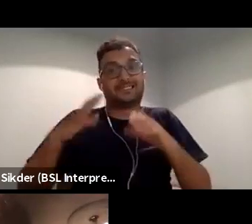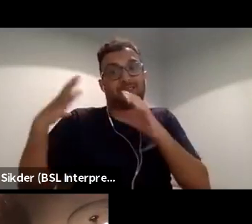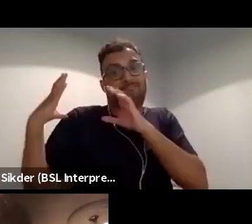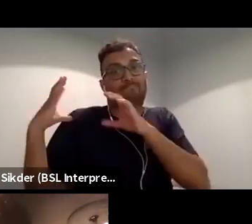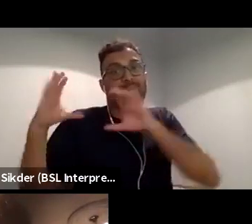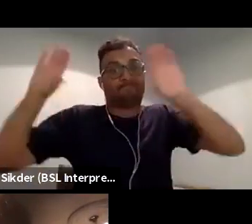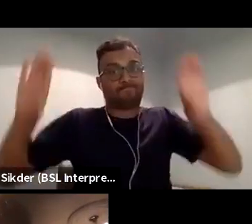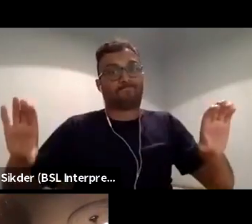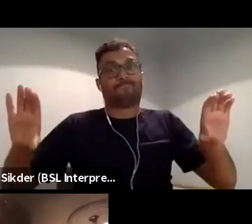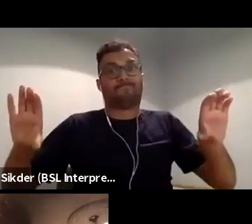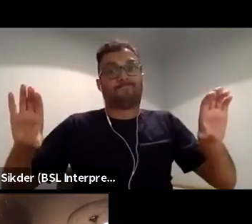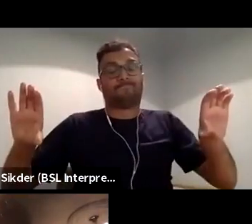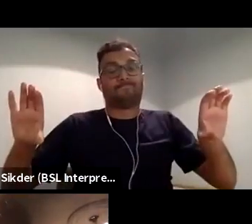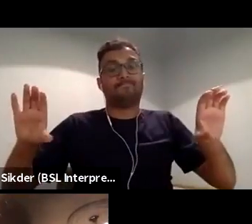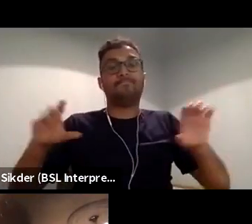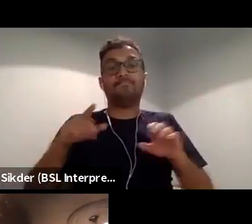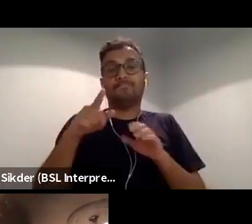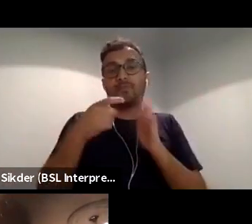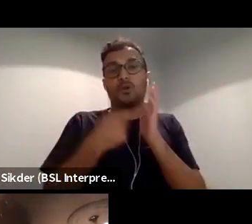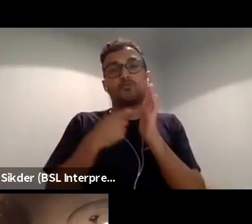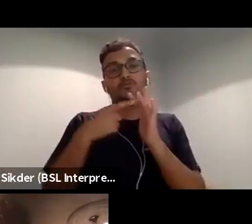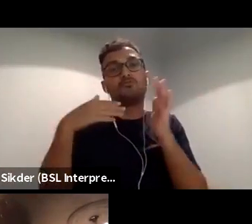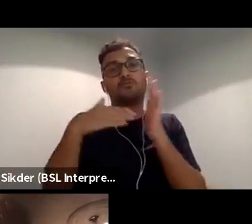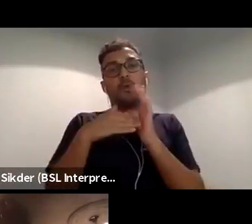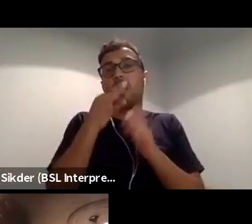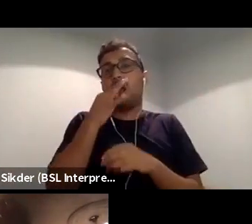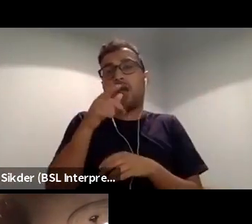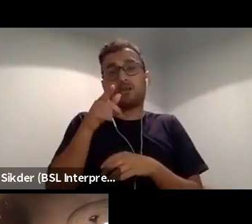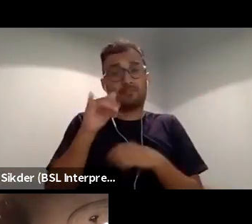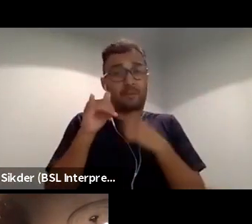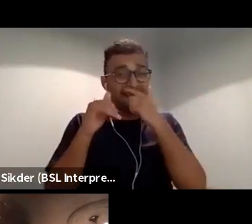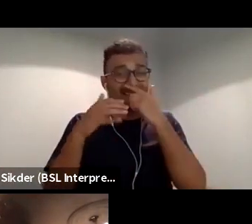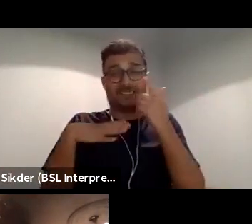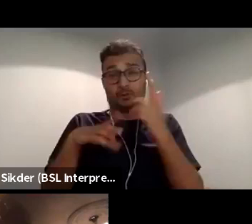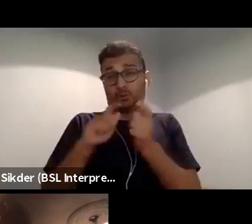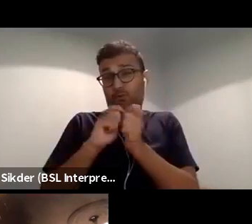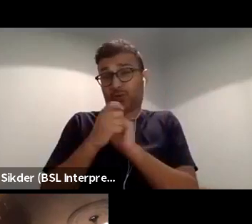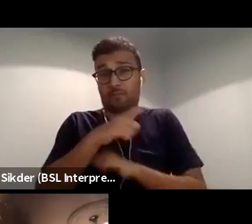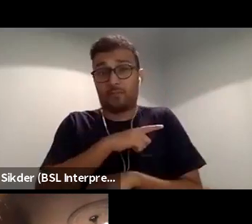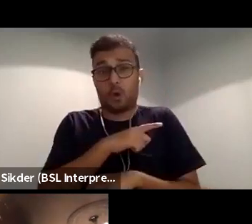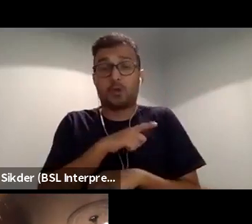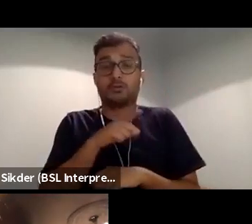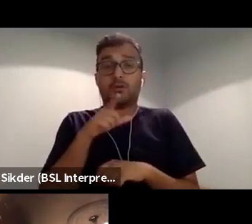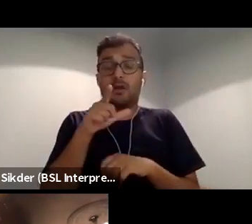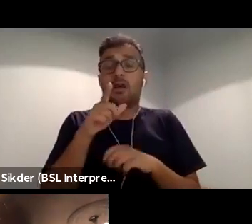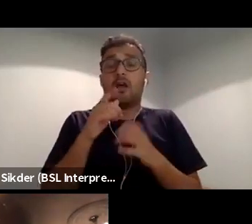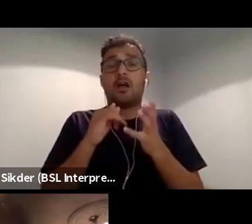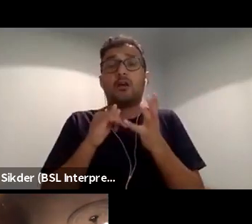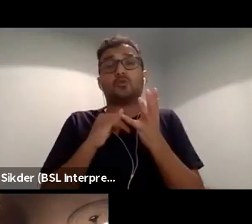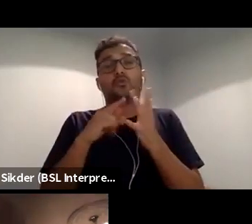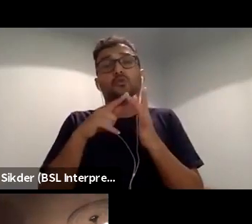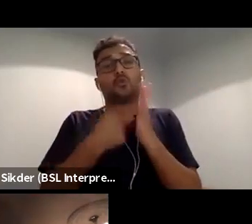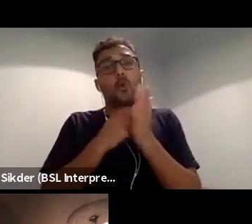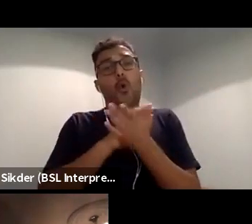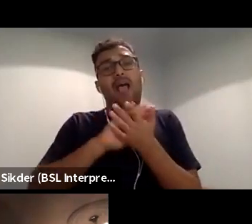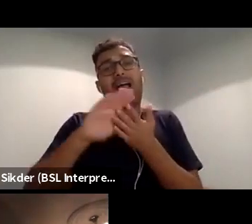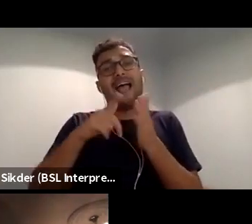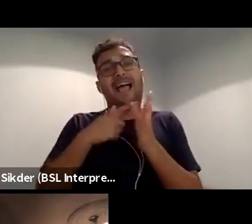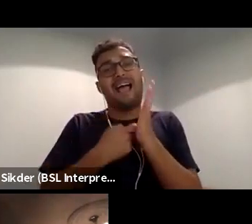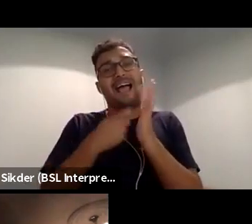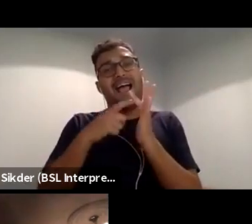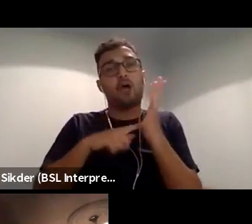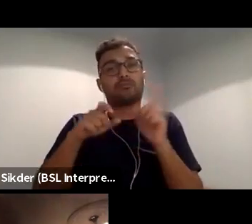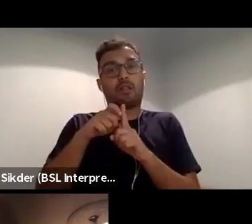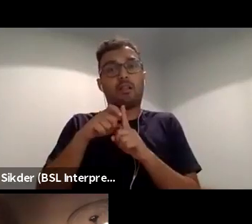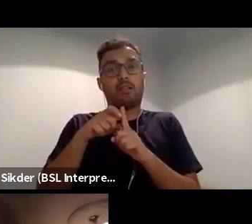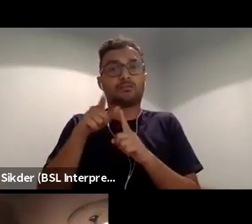on that? And sadly, you know, Sir Harold Evans passed away this week, and he was one of the, you know, giants in the industry